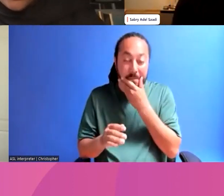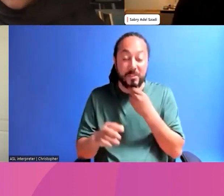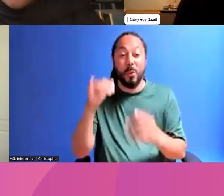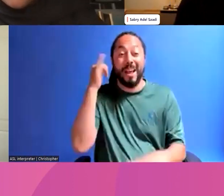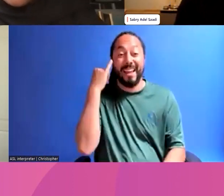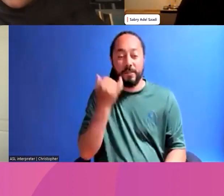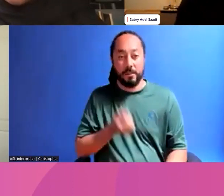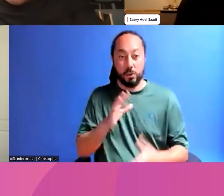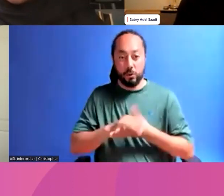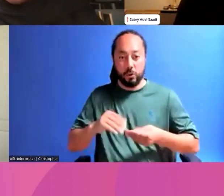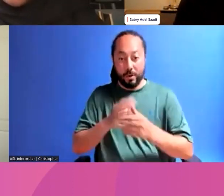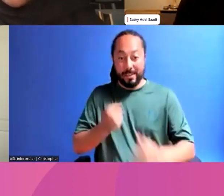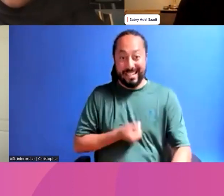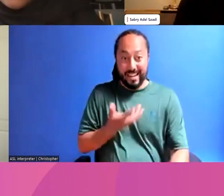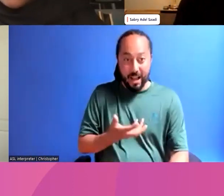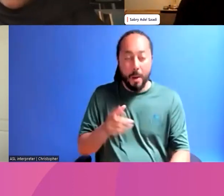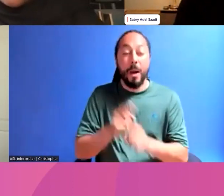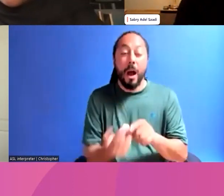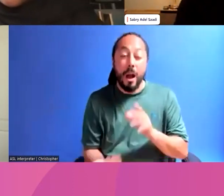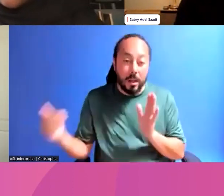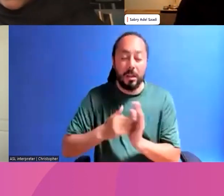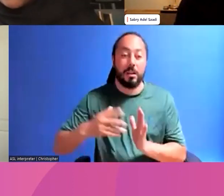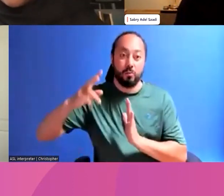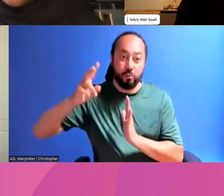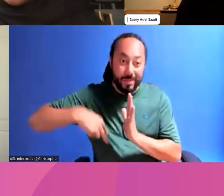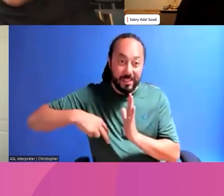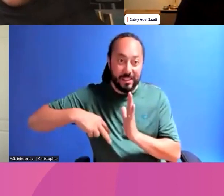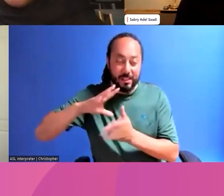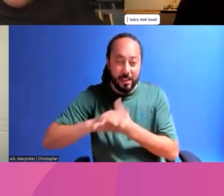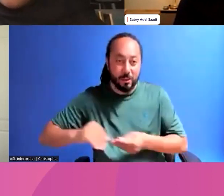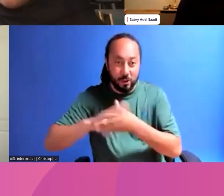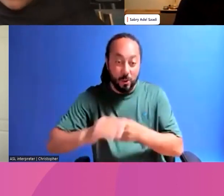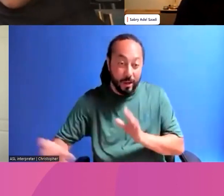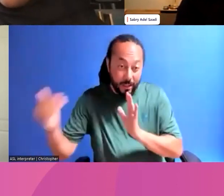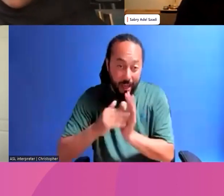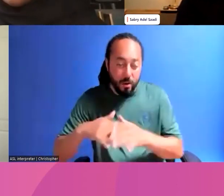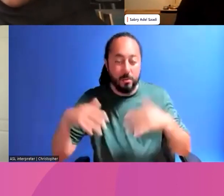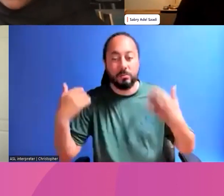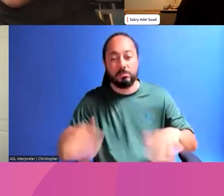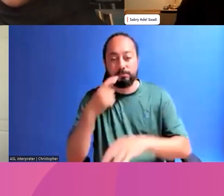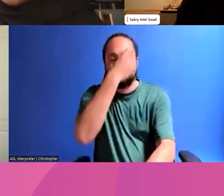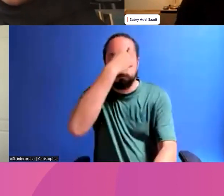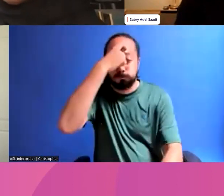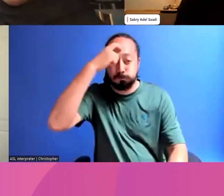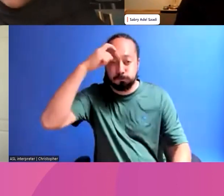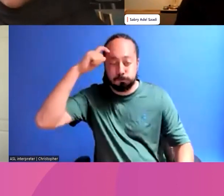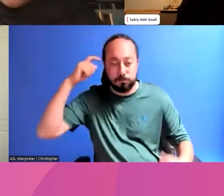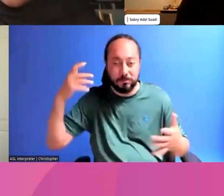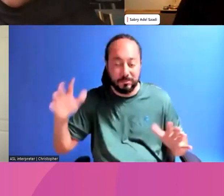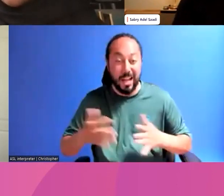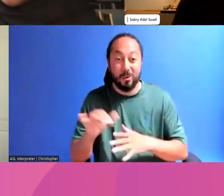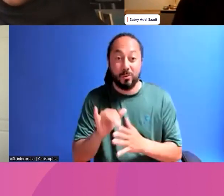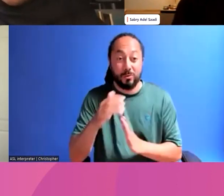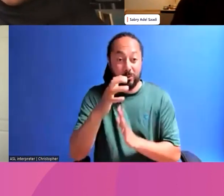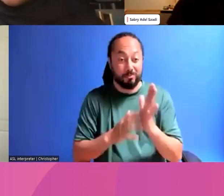your story, but then to have to relive it again by like having to reread like pages and pages of like